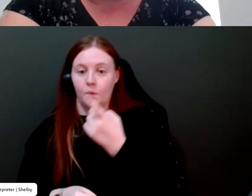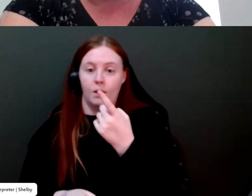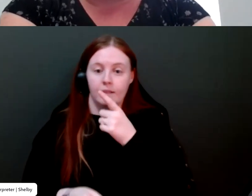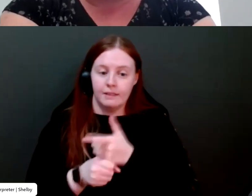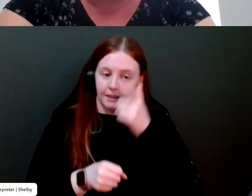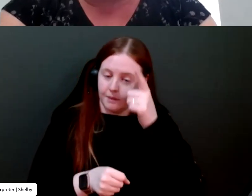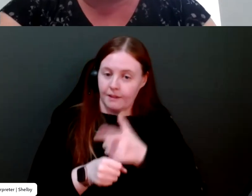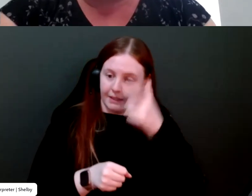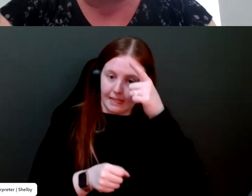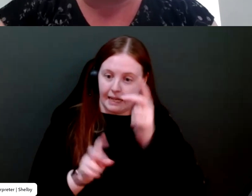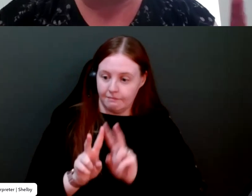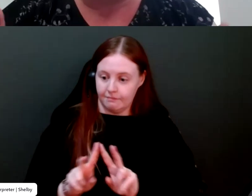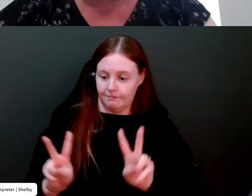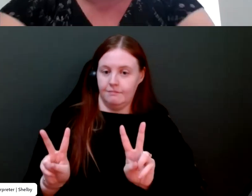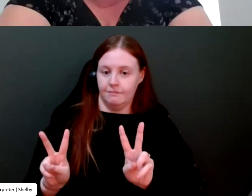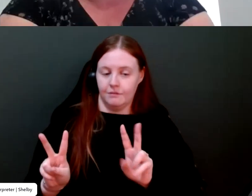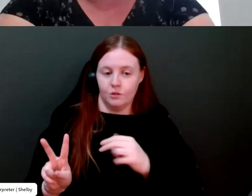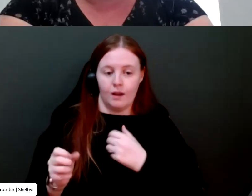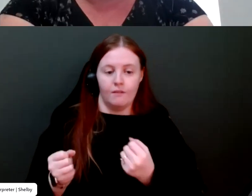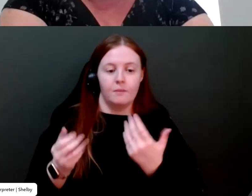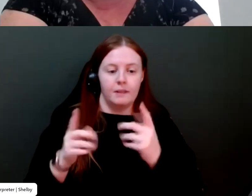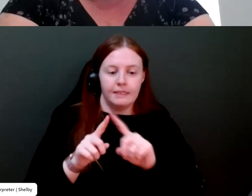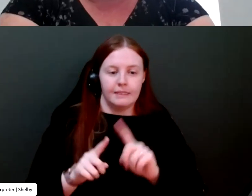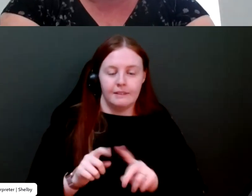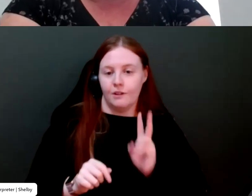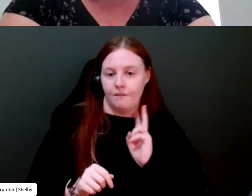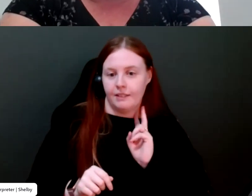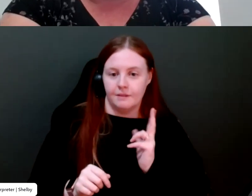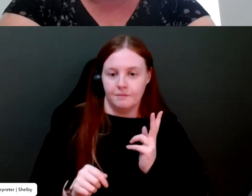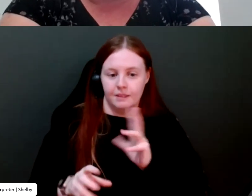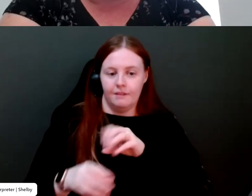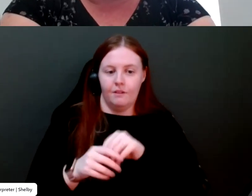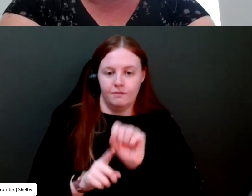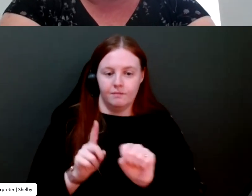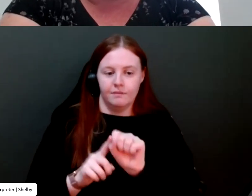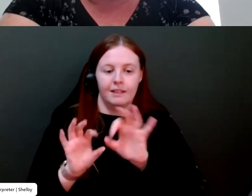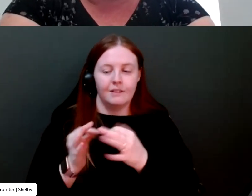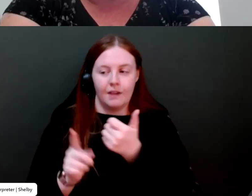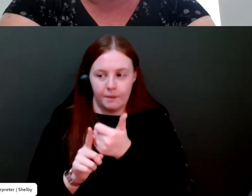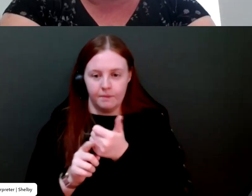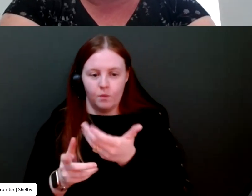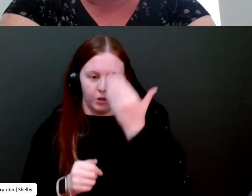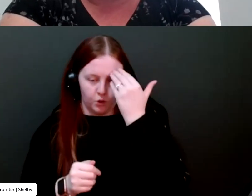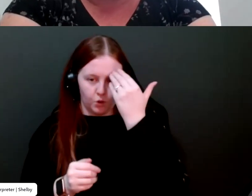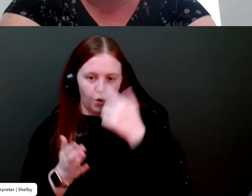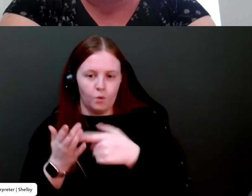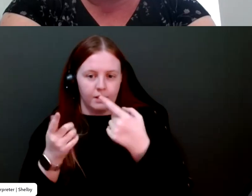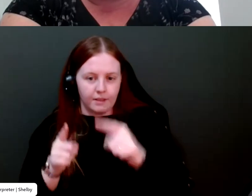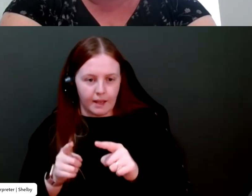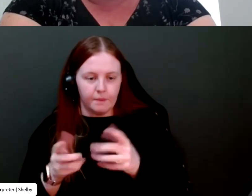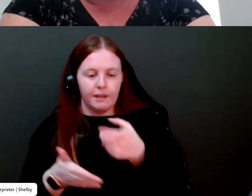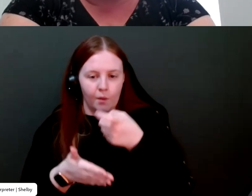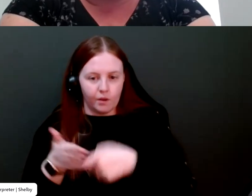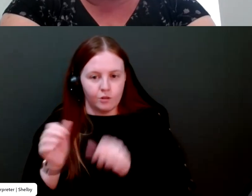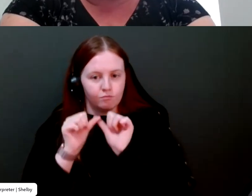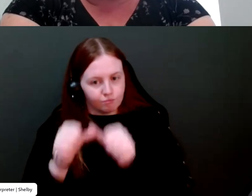like a bunch of victims per se, right? Because the family members want to know what's happening, and they really want the charges stayed